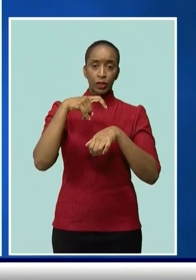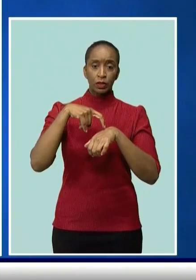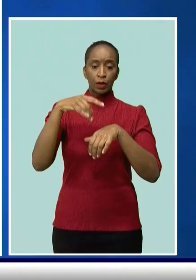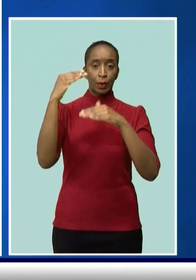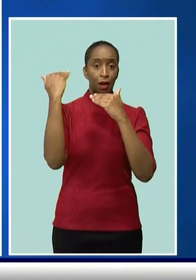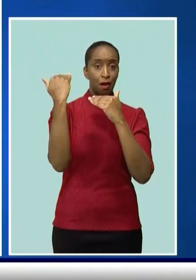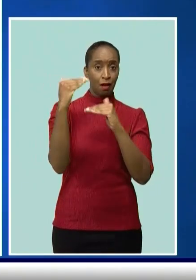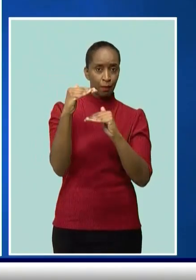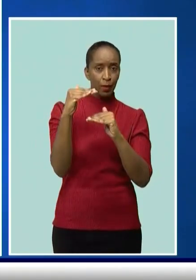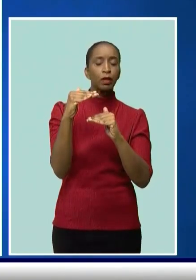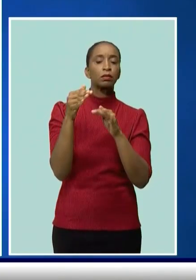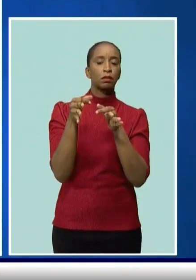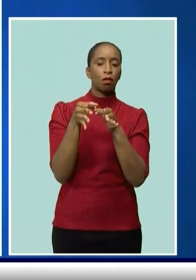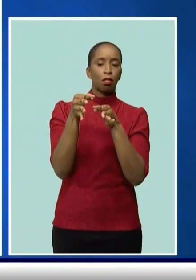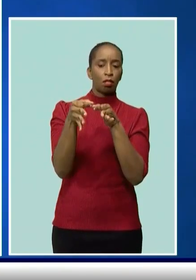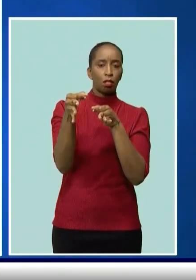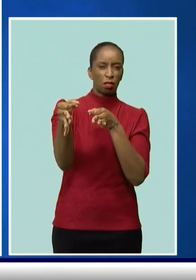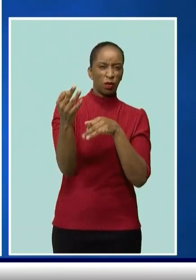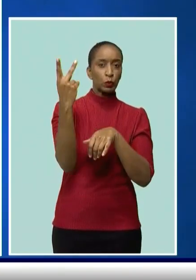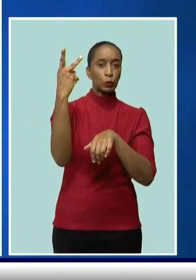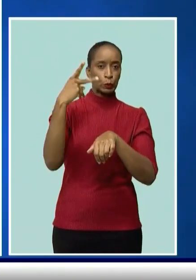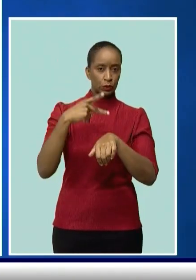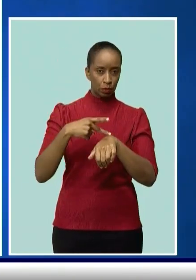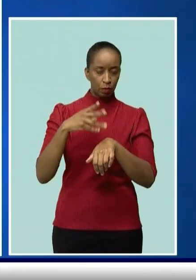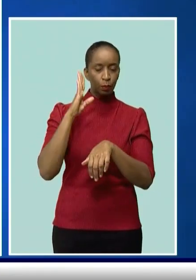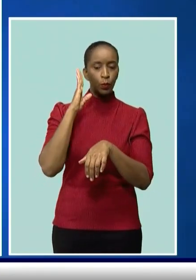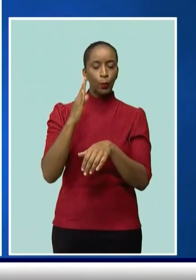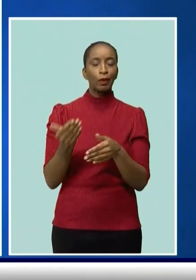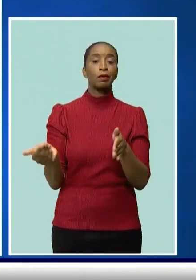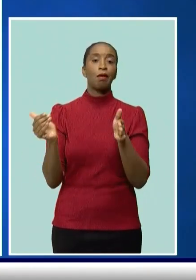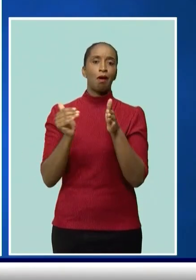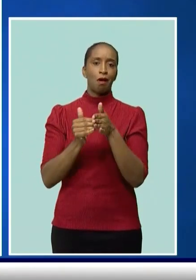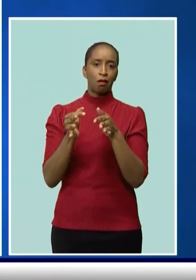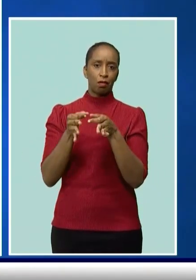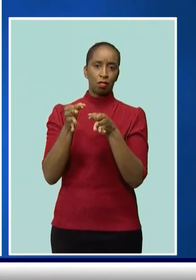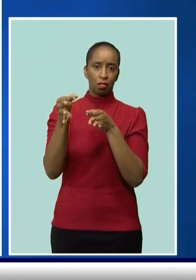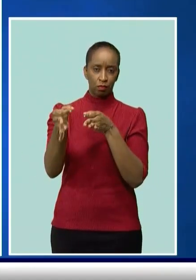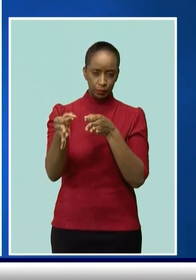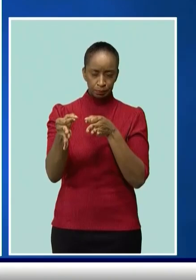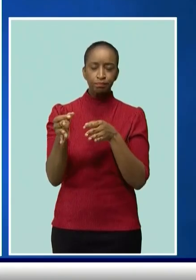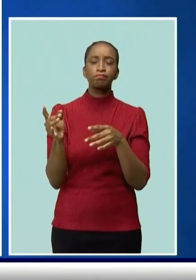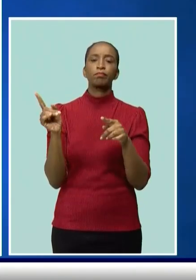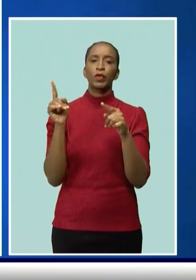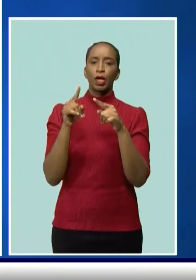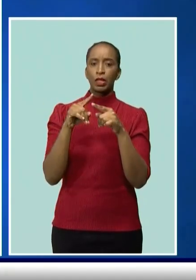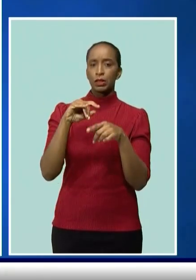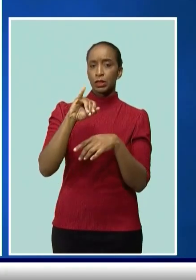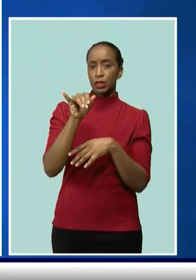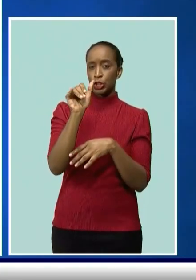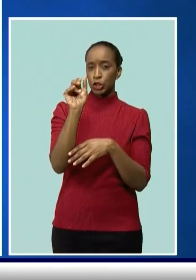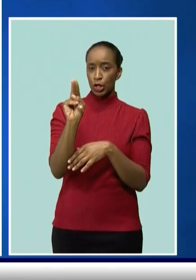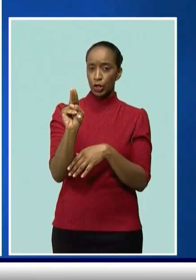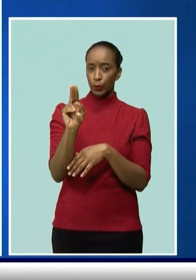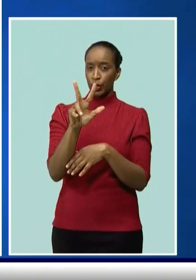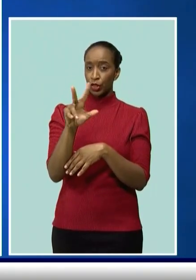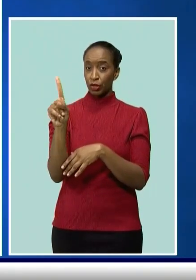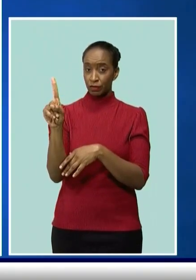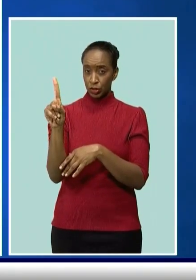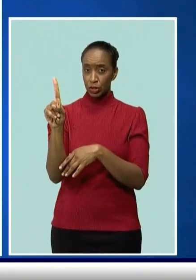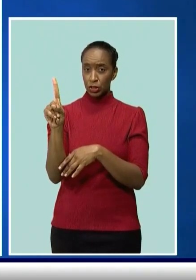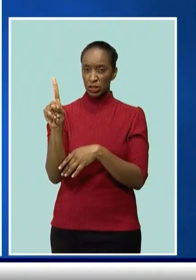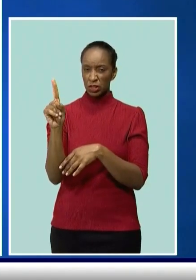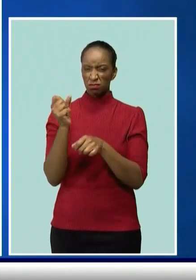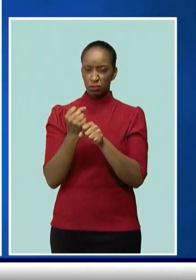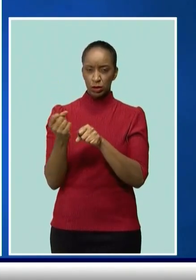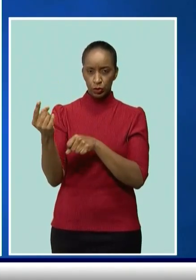we will extend that further from October 31st to January 31st, recognizing that we are